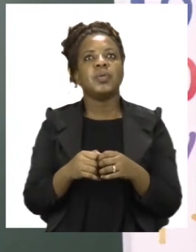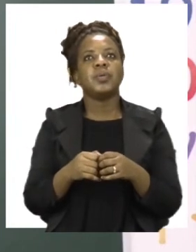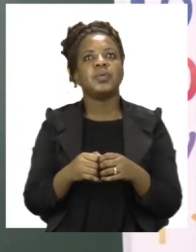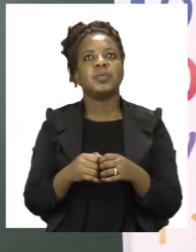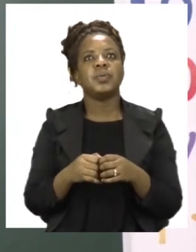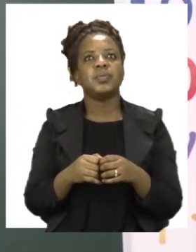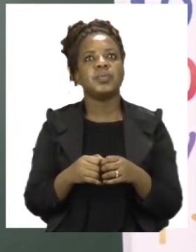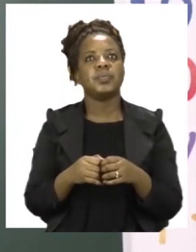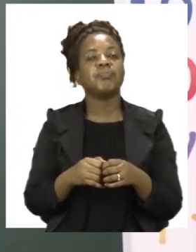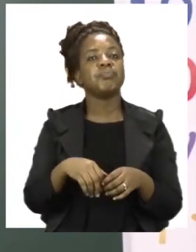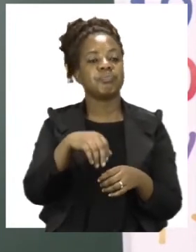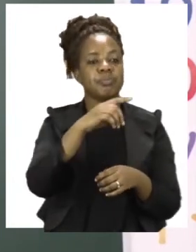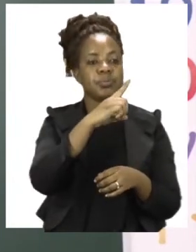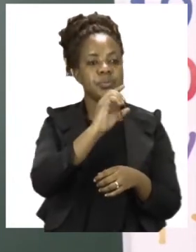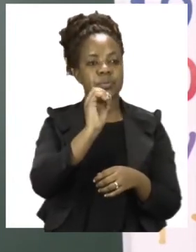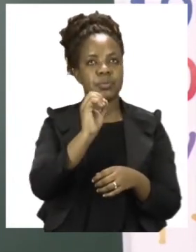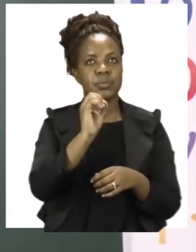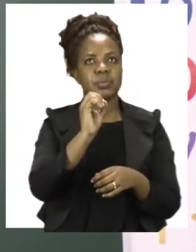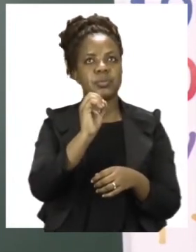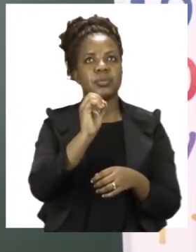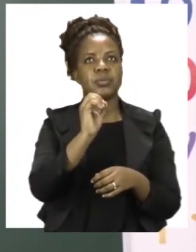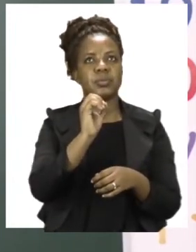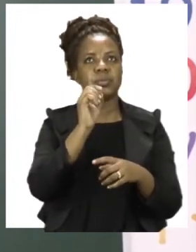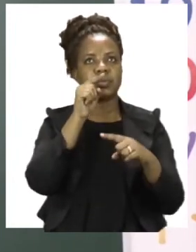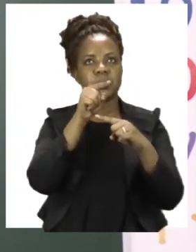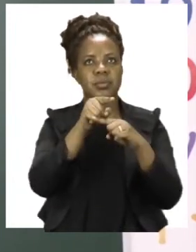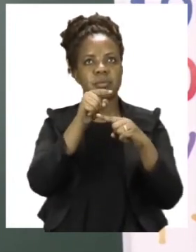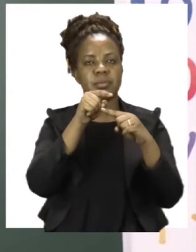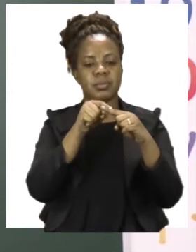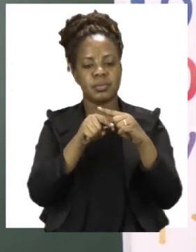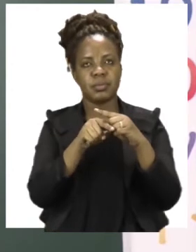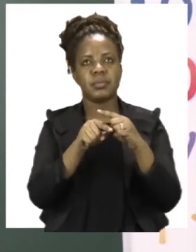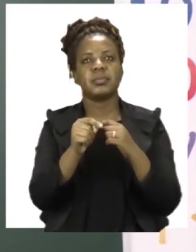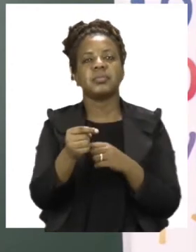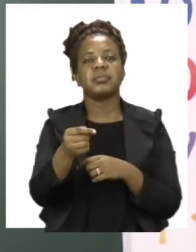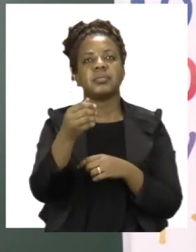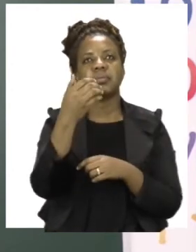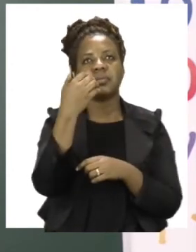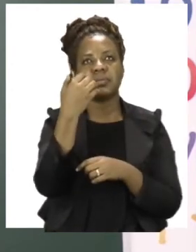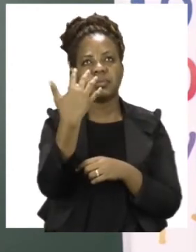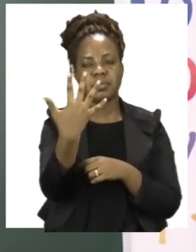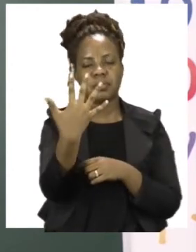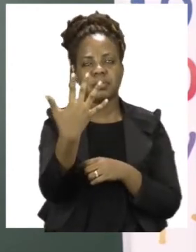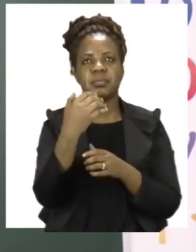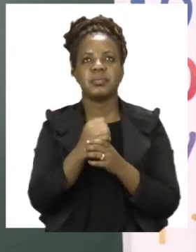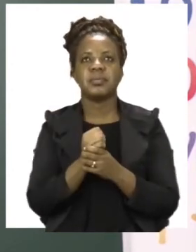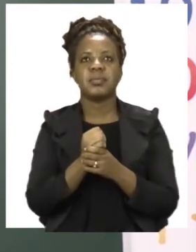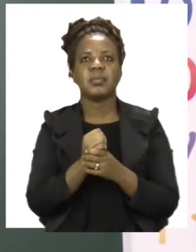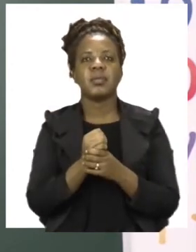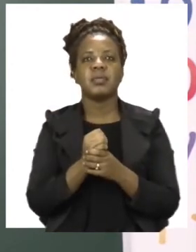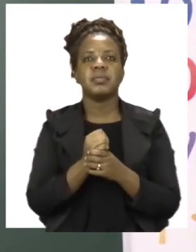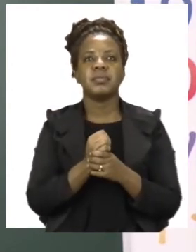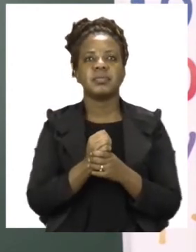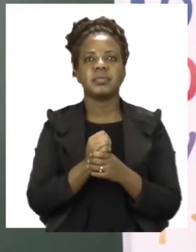is 5. Our sum says 10 divided by 5. So we